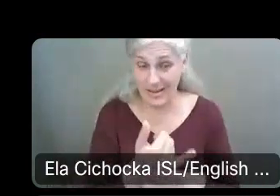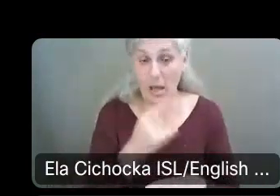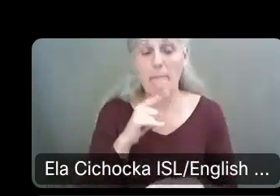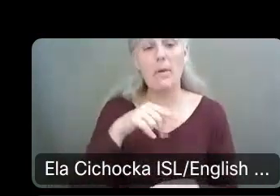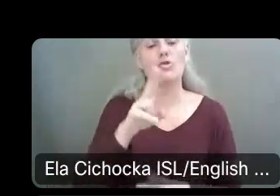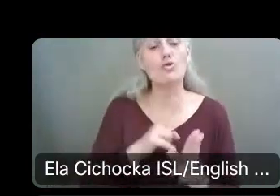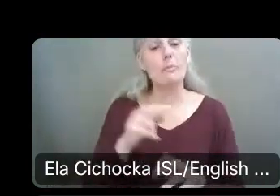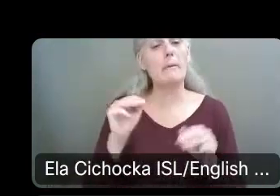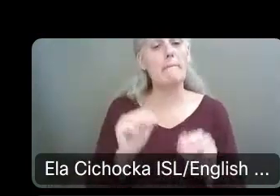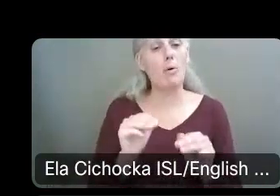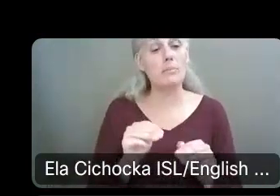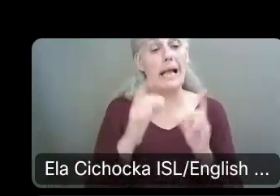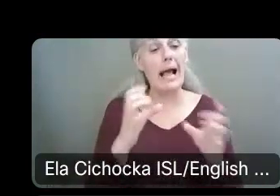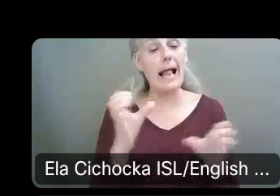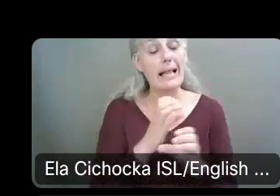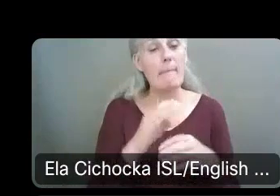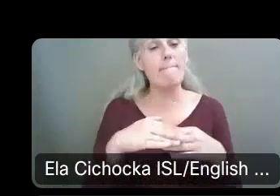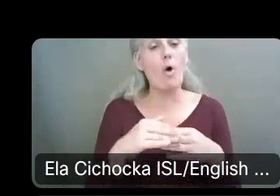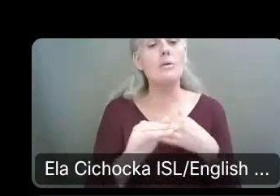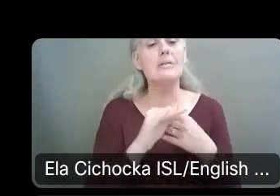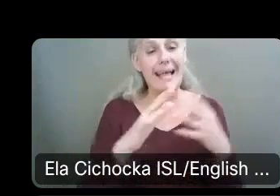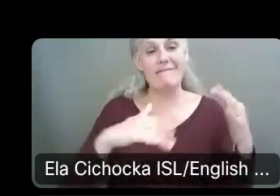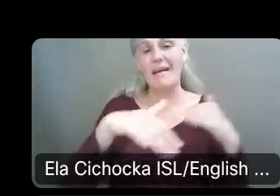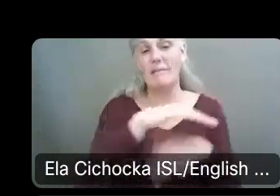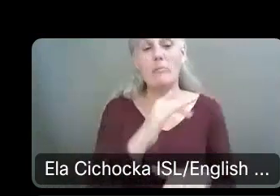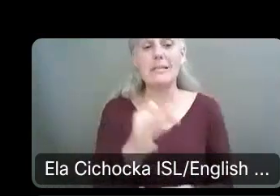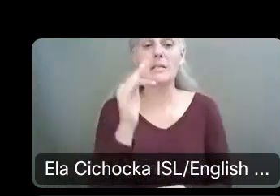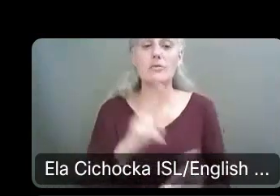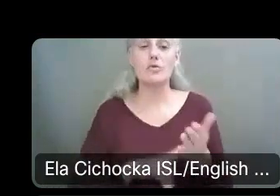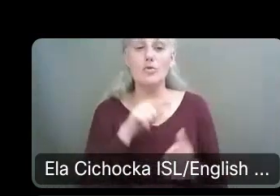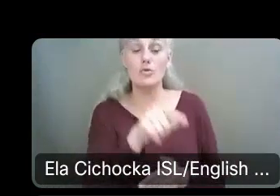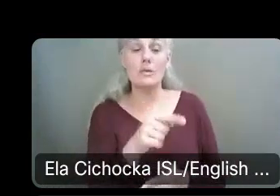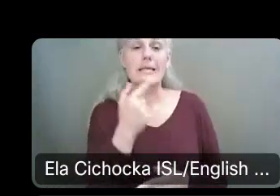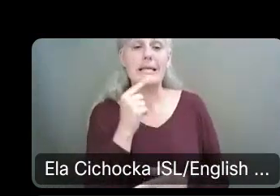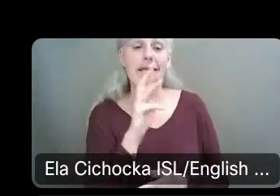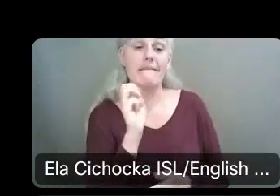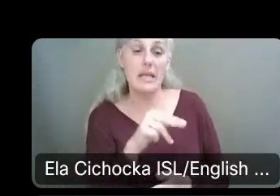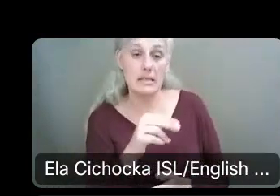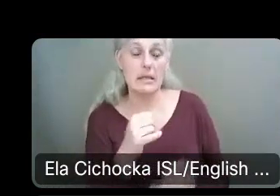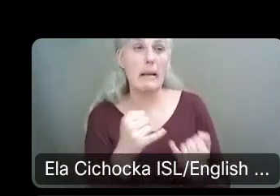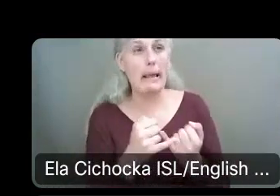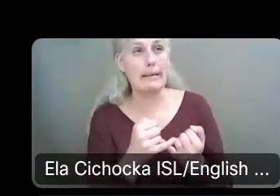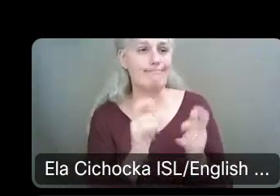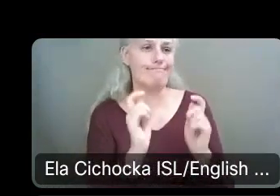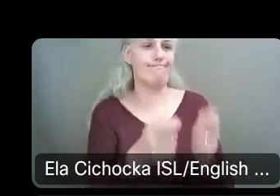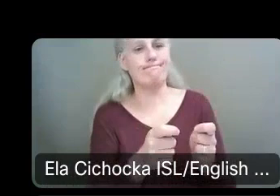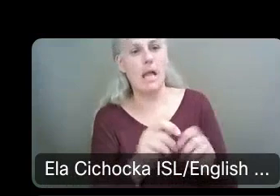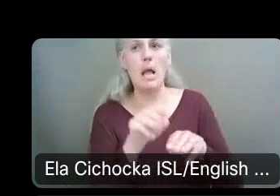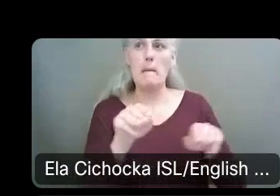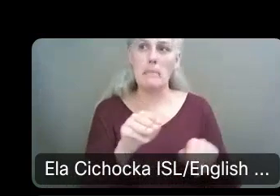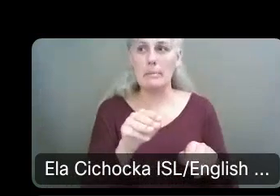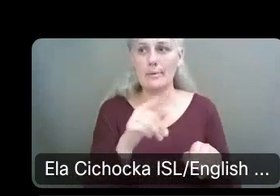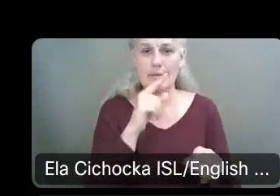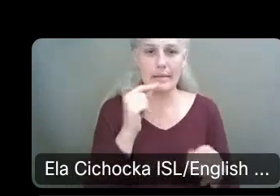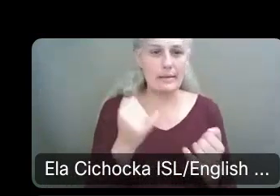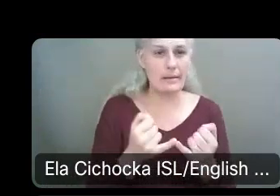be possible to make healthcare more safe. But if we use this phrase second victim, it's almost like saying, you know, people are saying